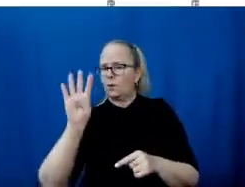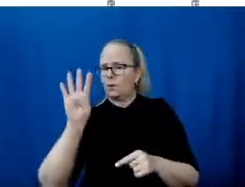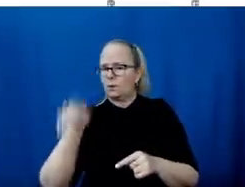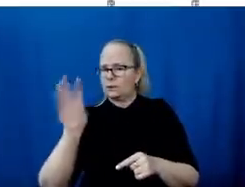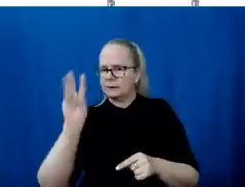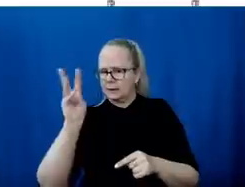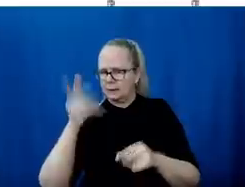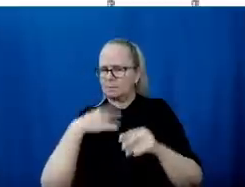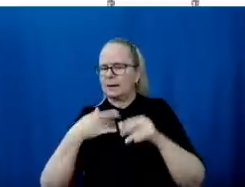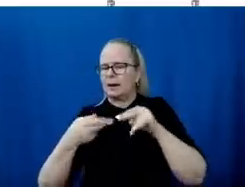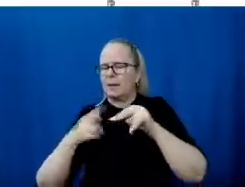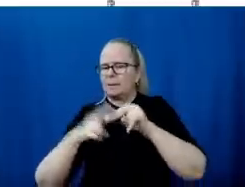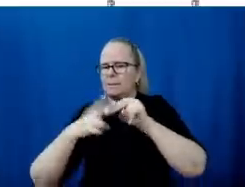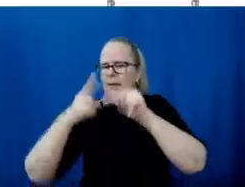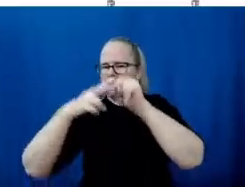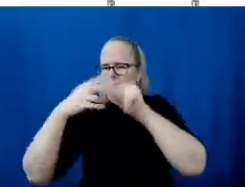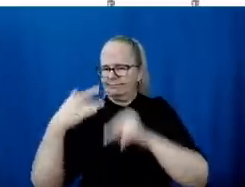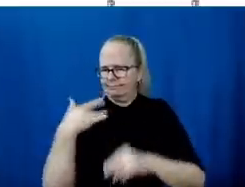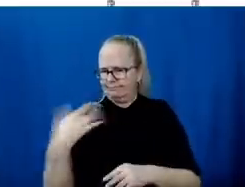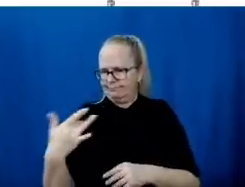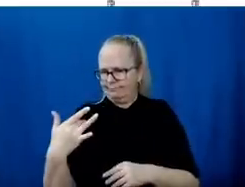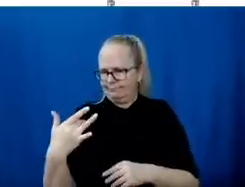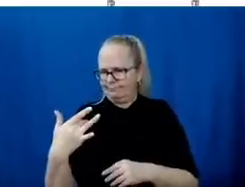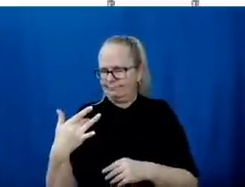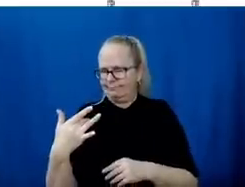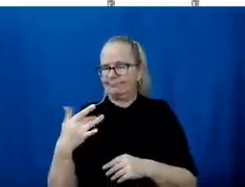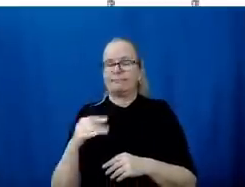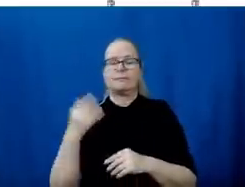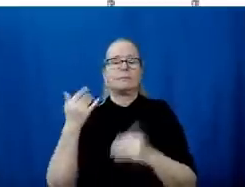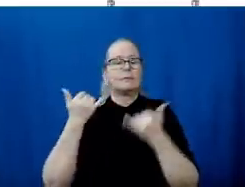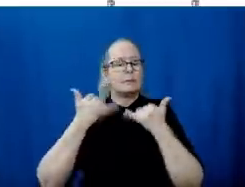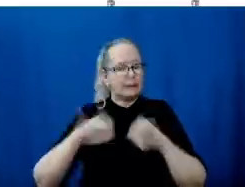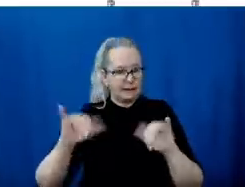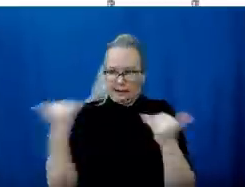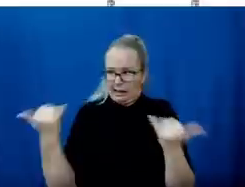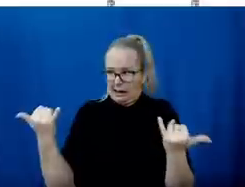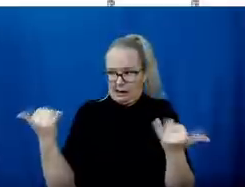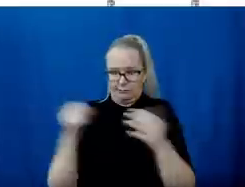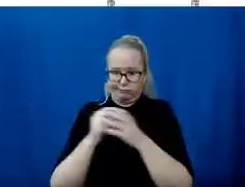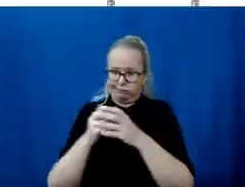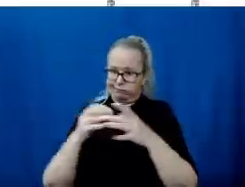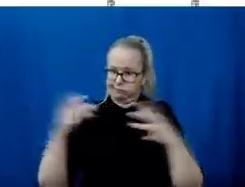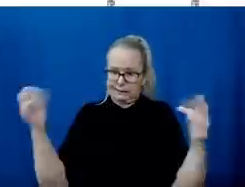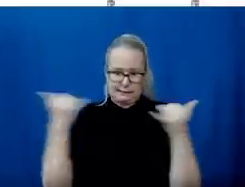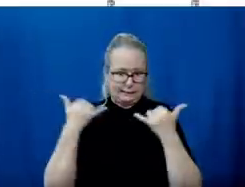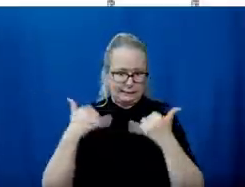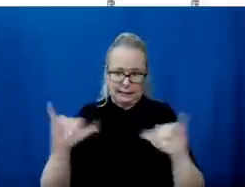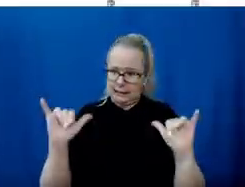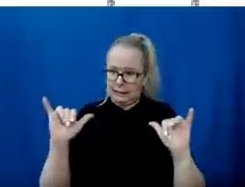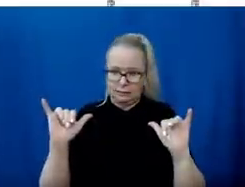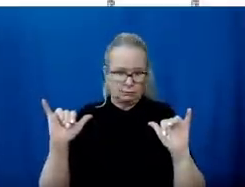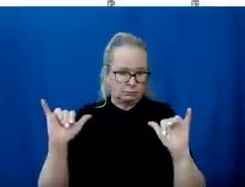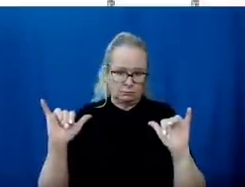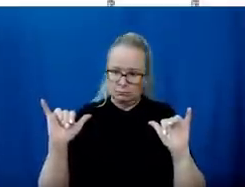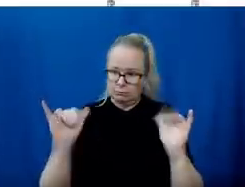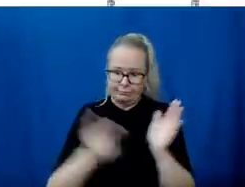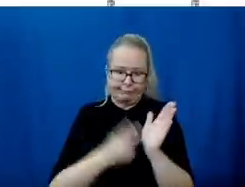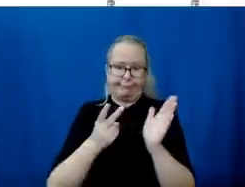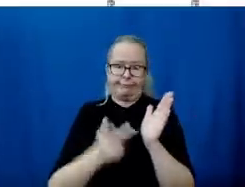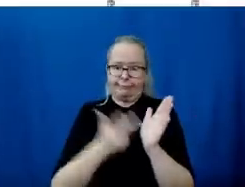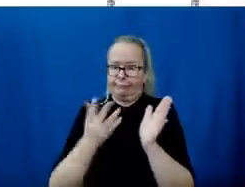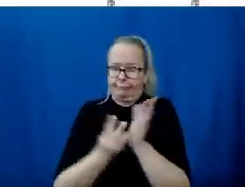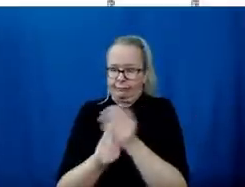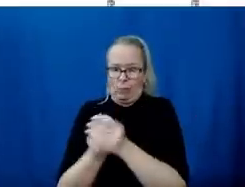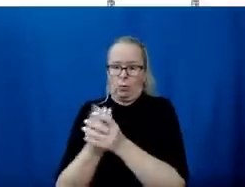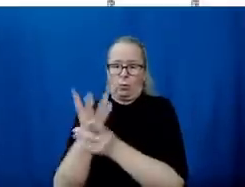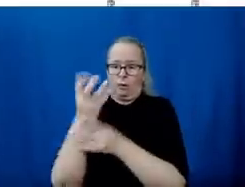of last week was 34.6%. So we still have ongoing exponential growth.